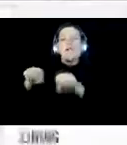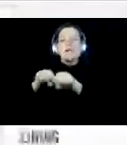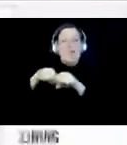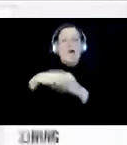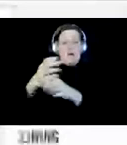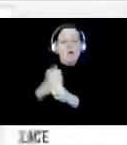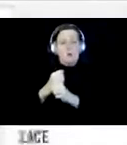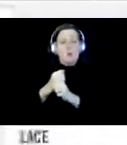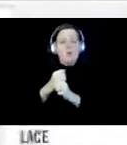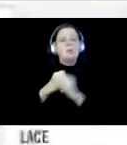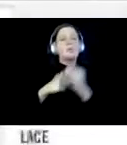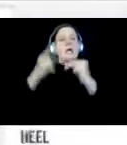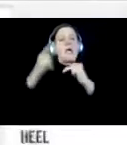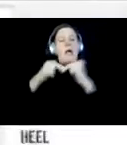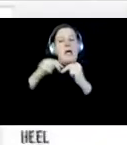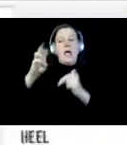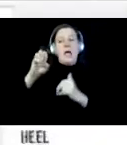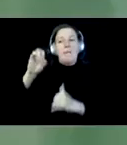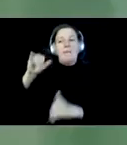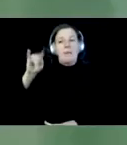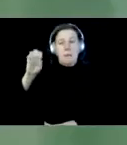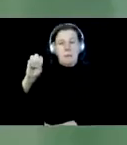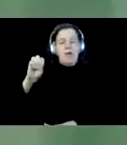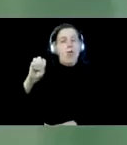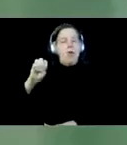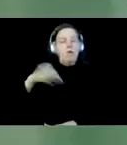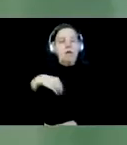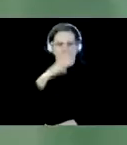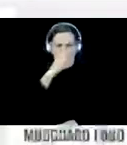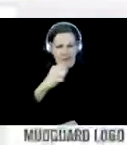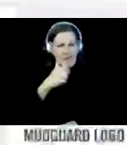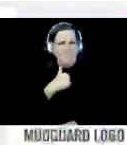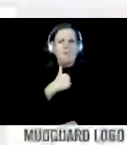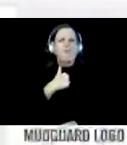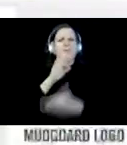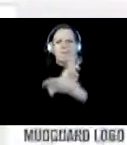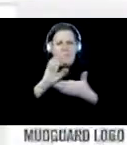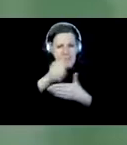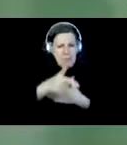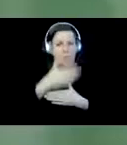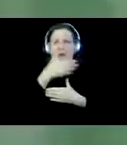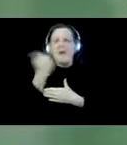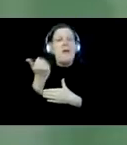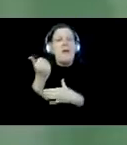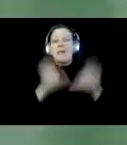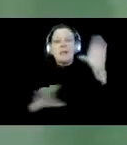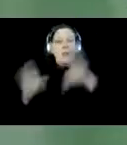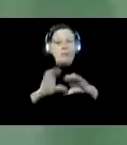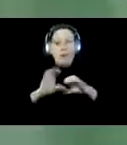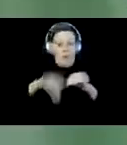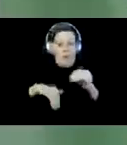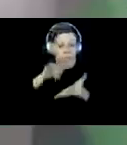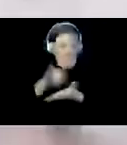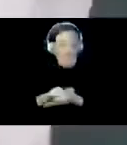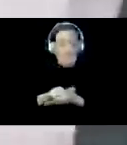me in real life 6 weeks later. Is there a better alchemy than that? But they are pudgier and puffier than they were in the picture, too plasticky, the wrong